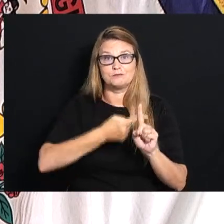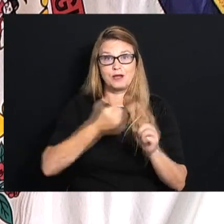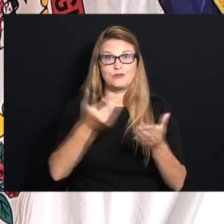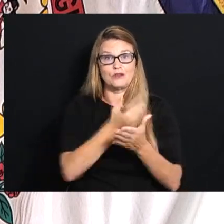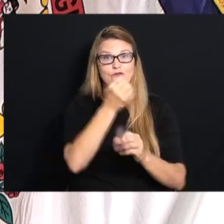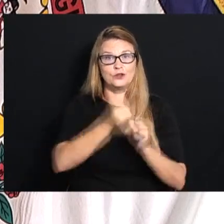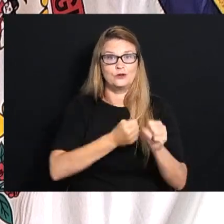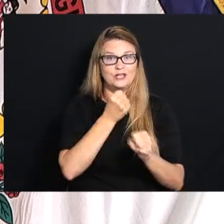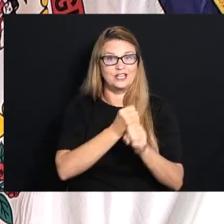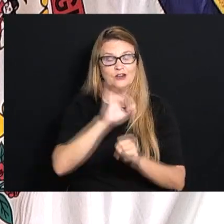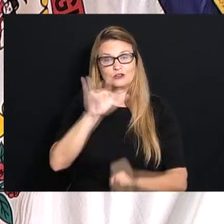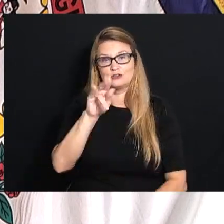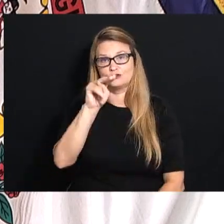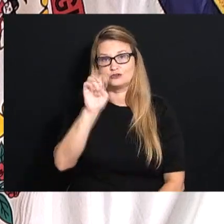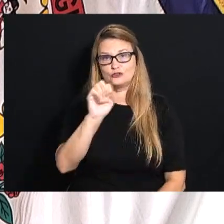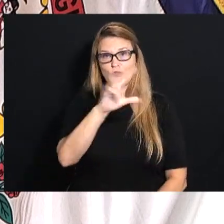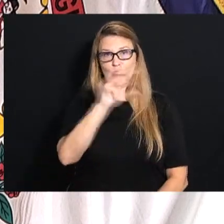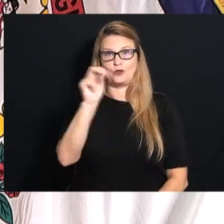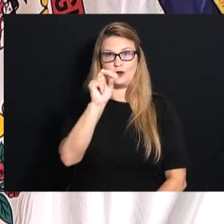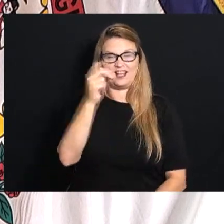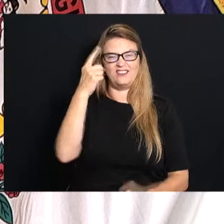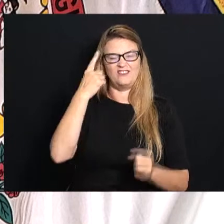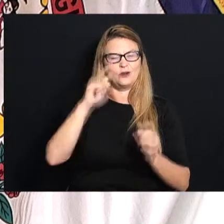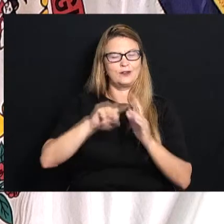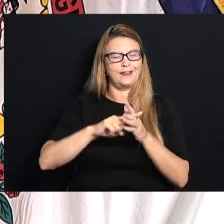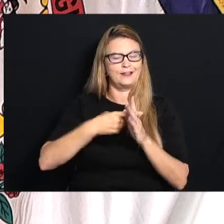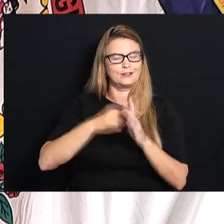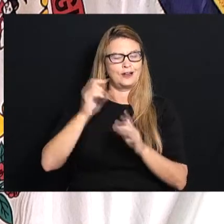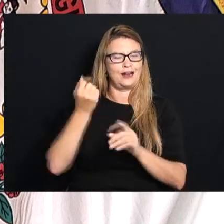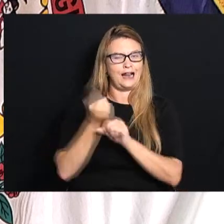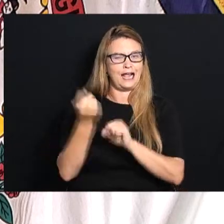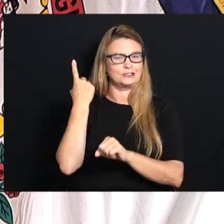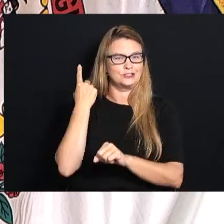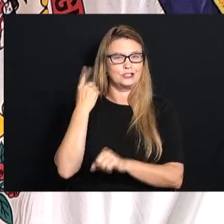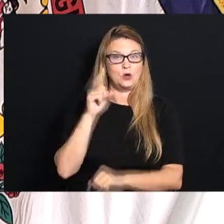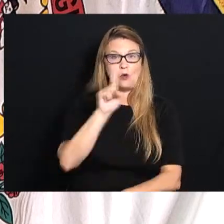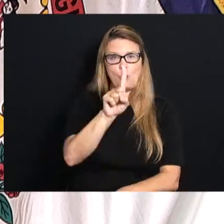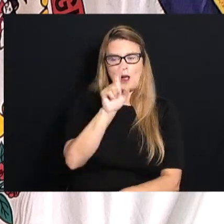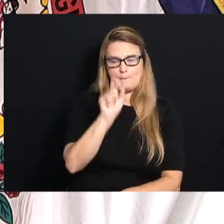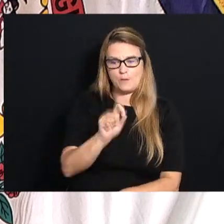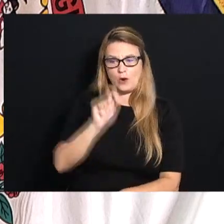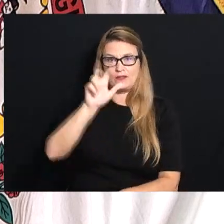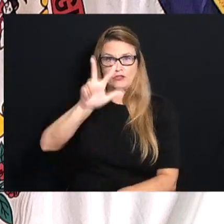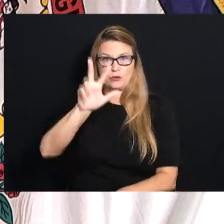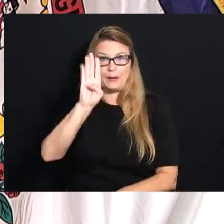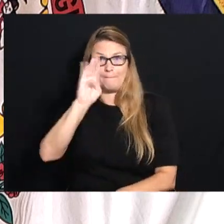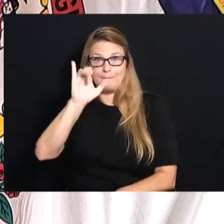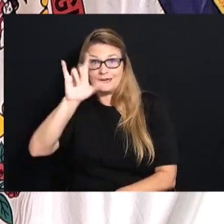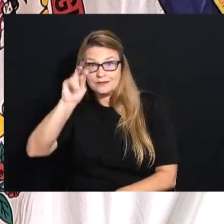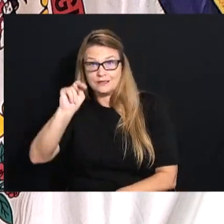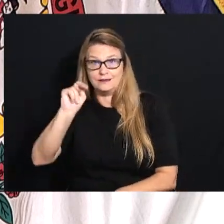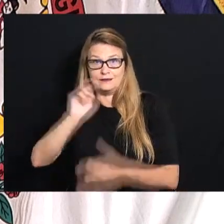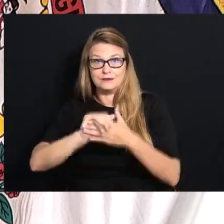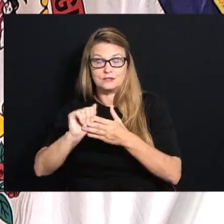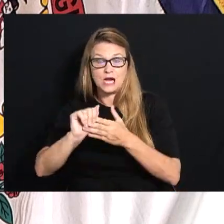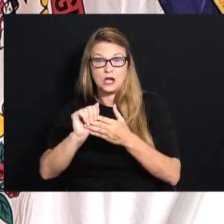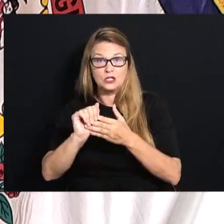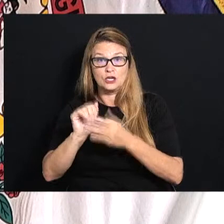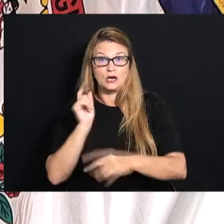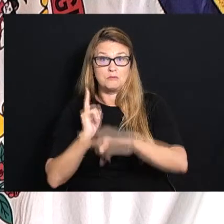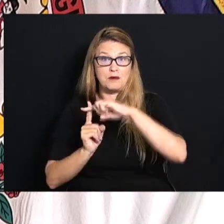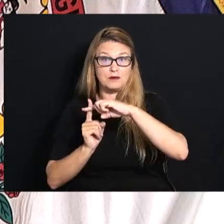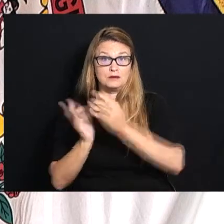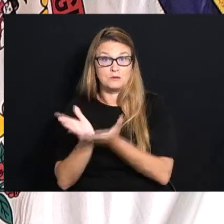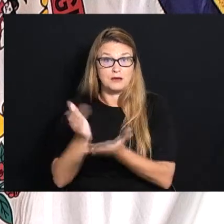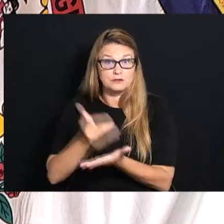June 30th ended last year and everything with a $1.3 billion surplus. Unbelievable,